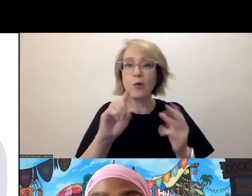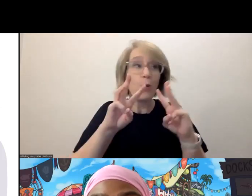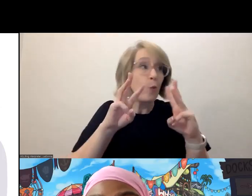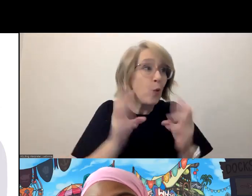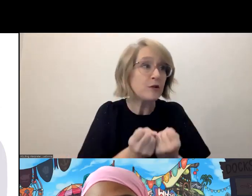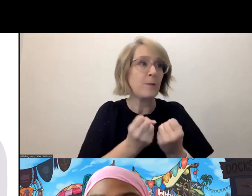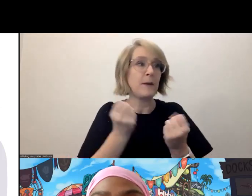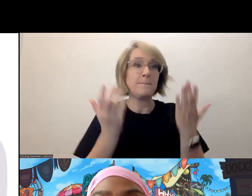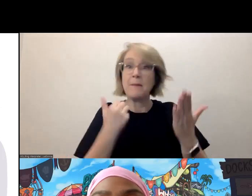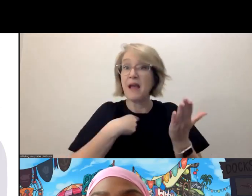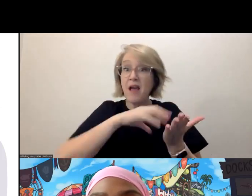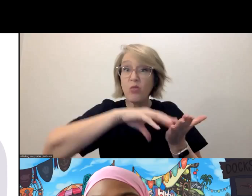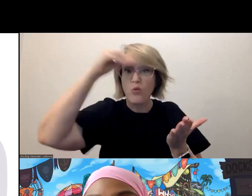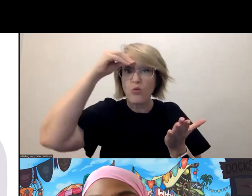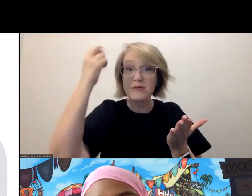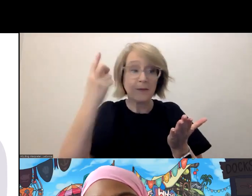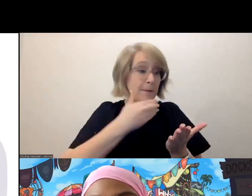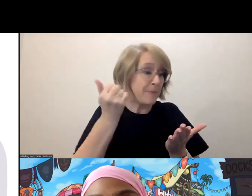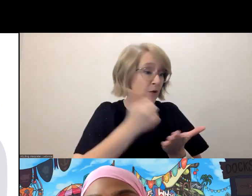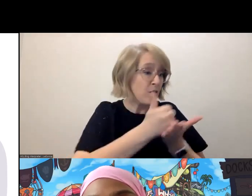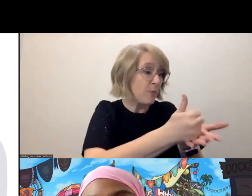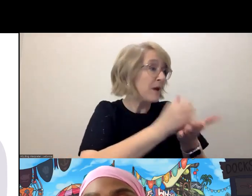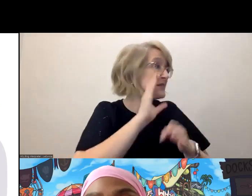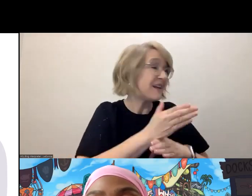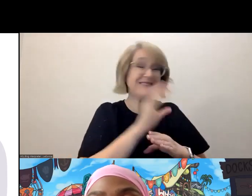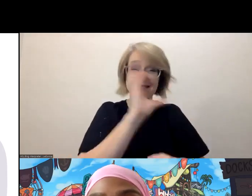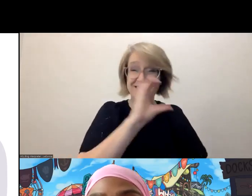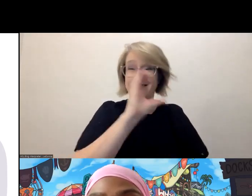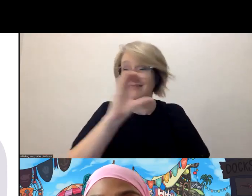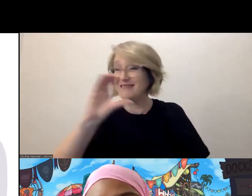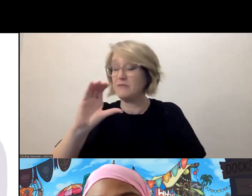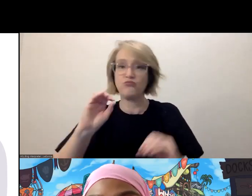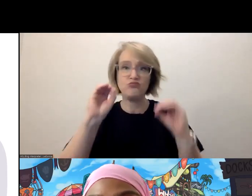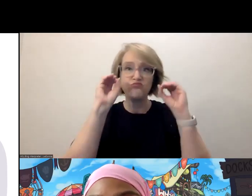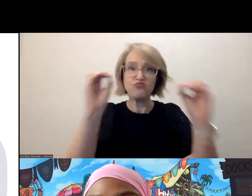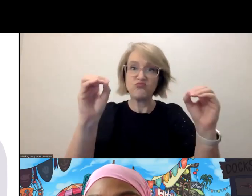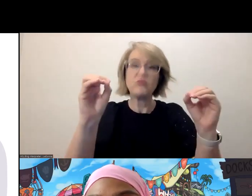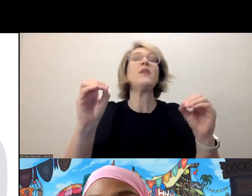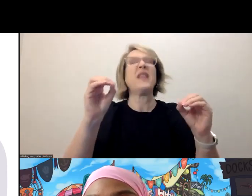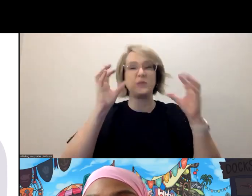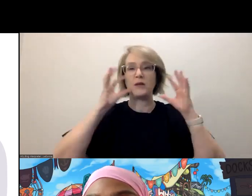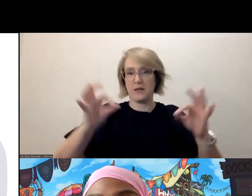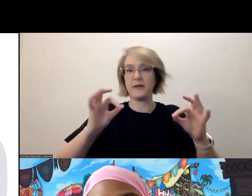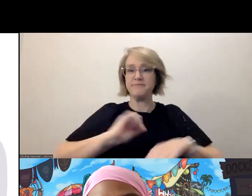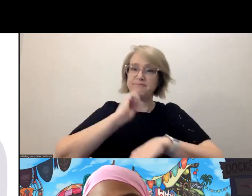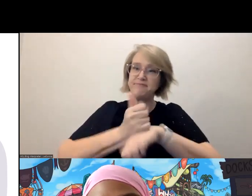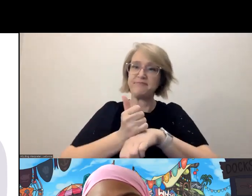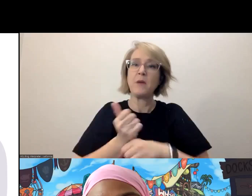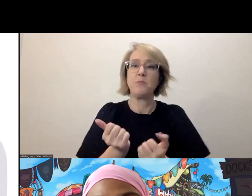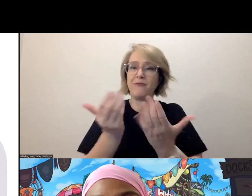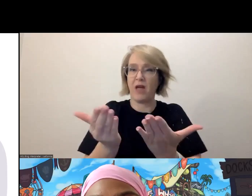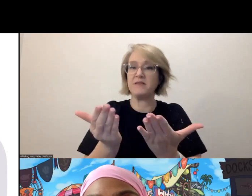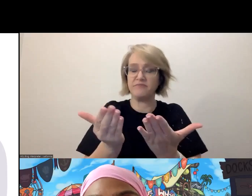I can learn to better help my son? And when we couldn't find all of that, this is why we provided all of these solutions. And as I looked